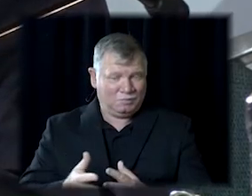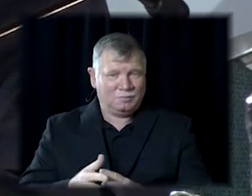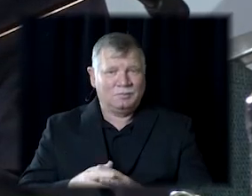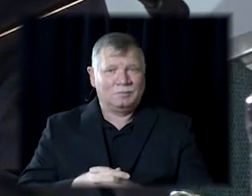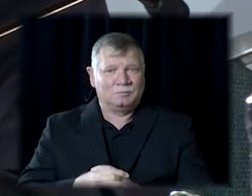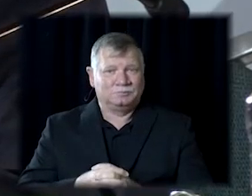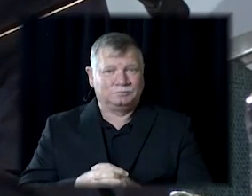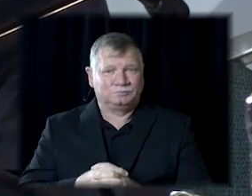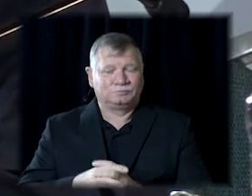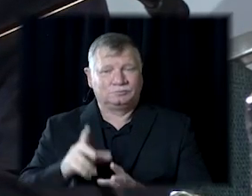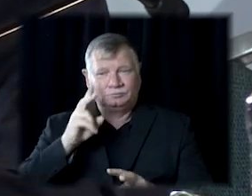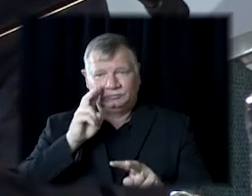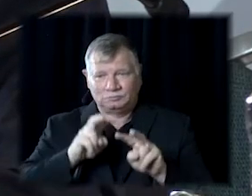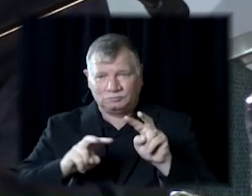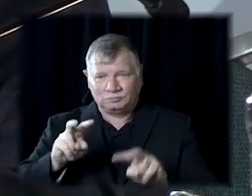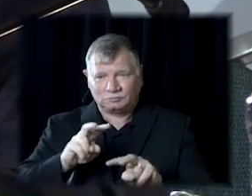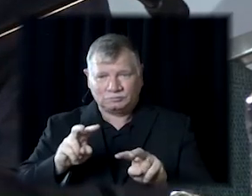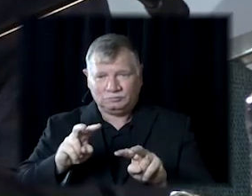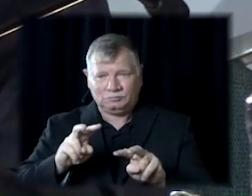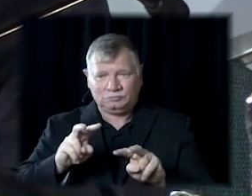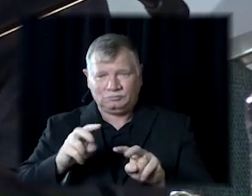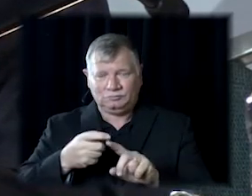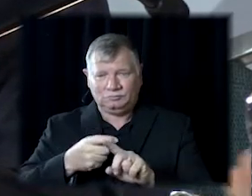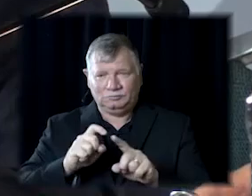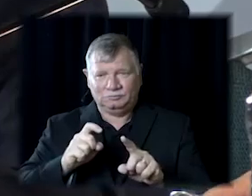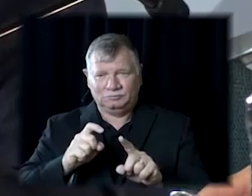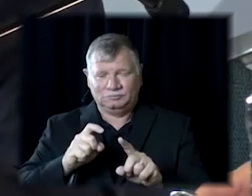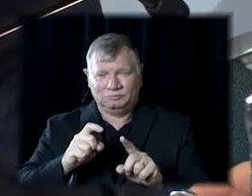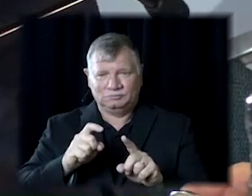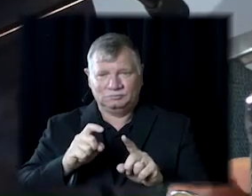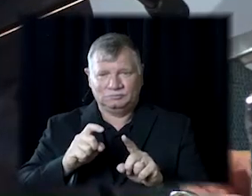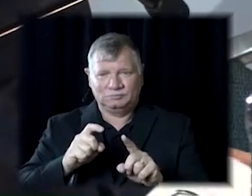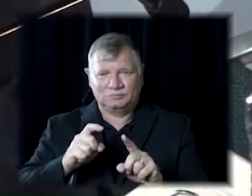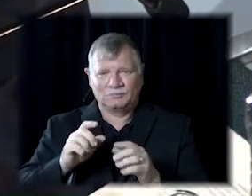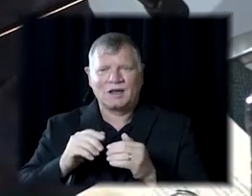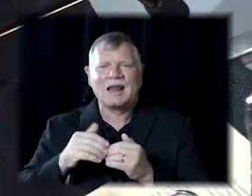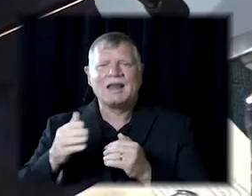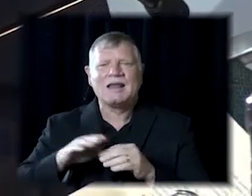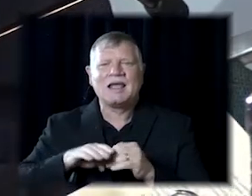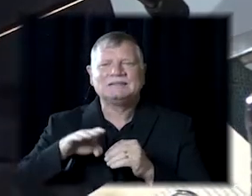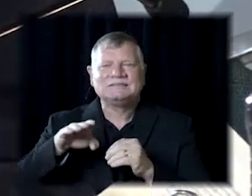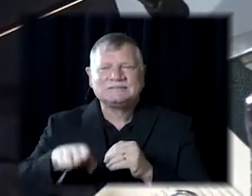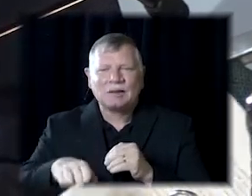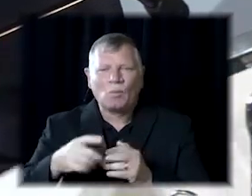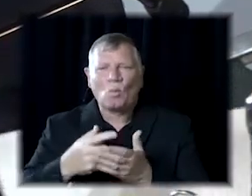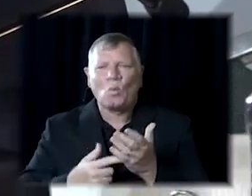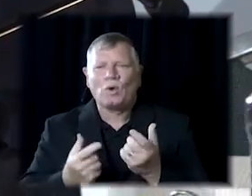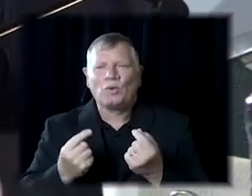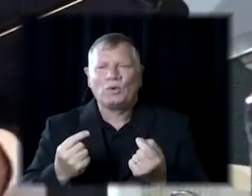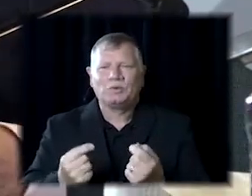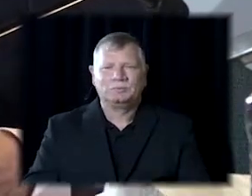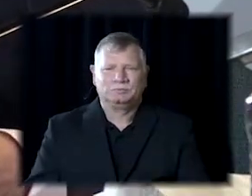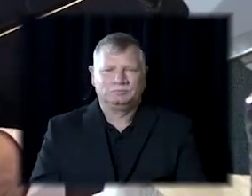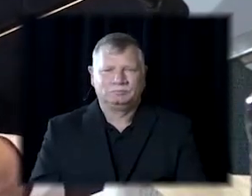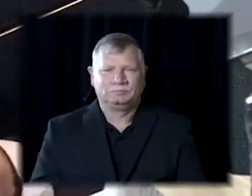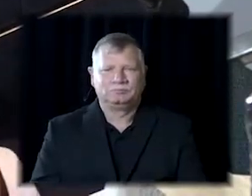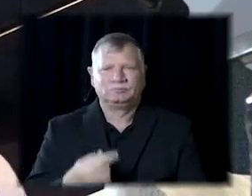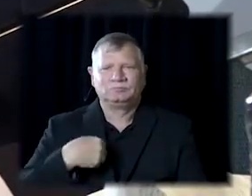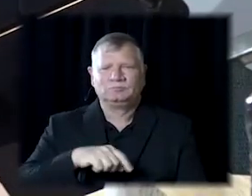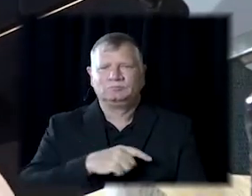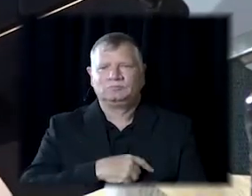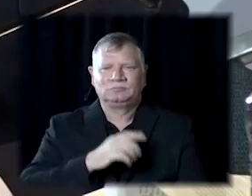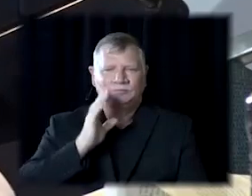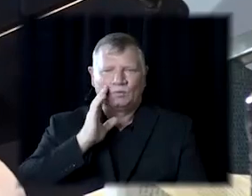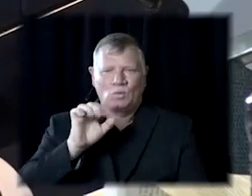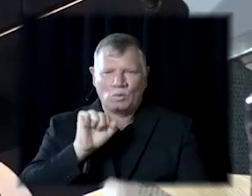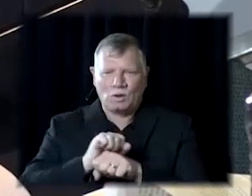So I think we can look at it from the standpoint now of next steps. What are we going to do? We are going